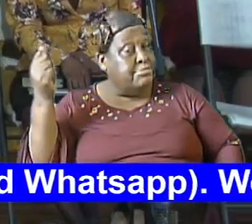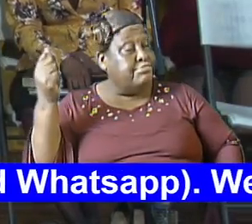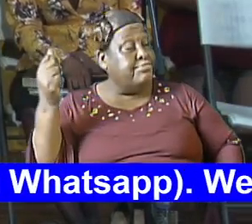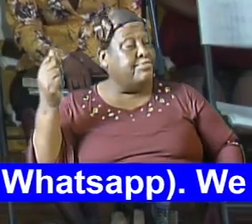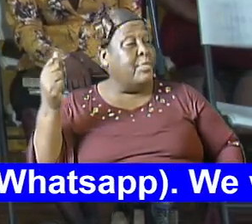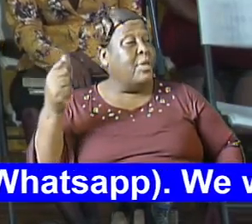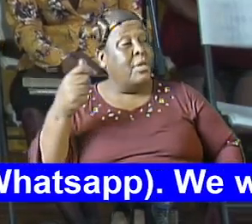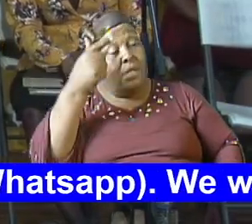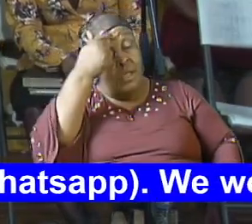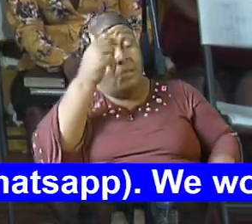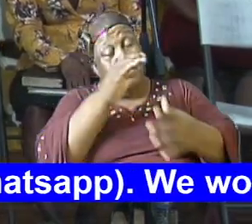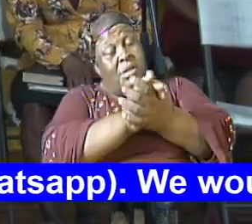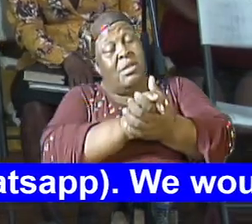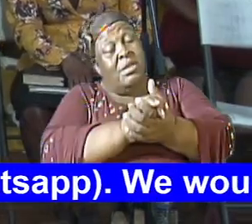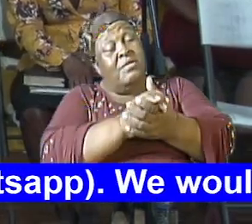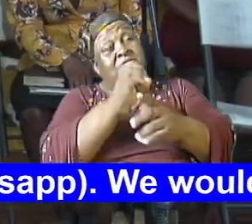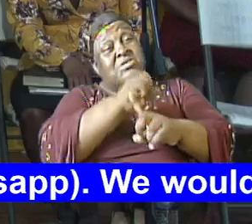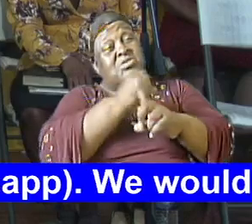me,